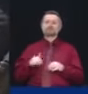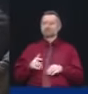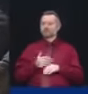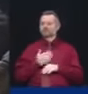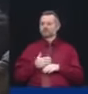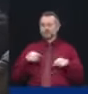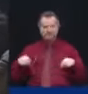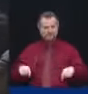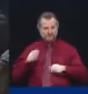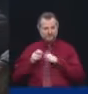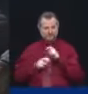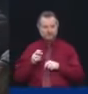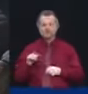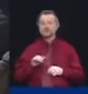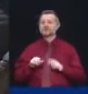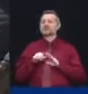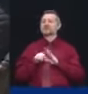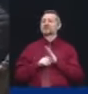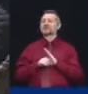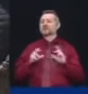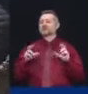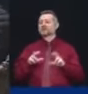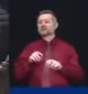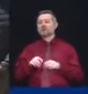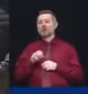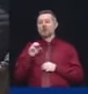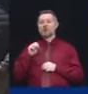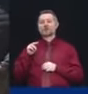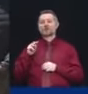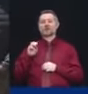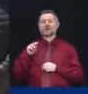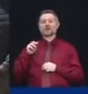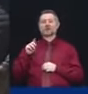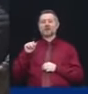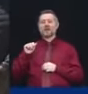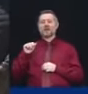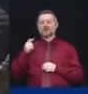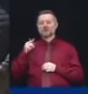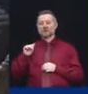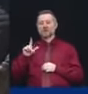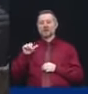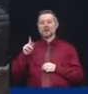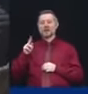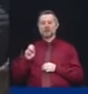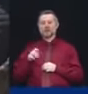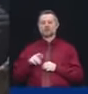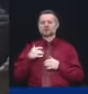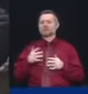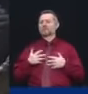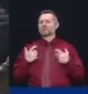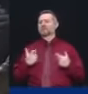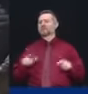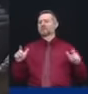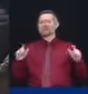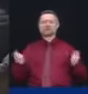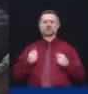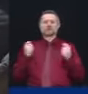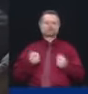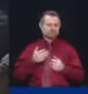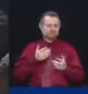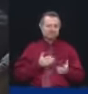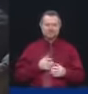investment in Onondaga Lake, which now boasts boat regattas and the Onondaga Lake Amphitheater